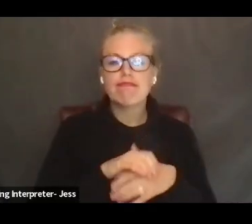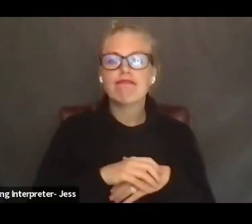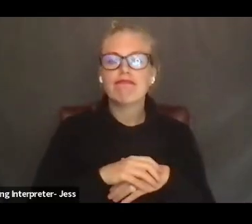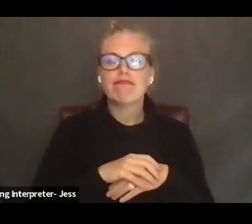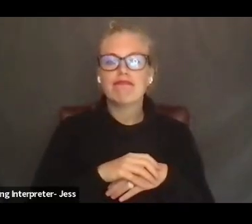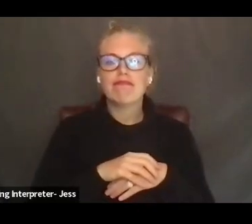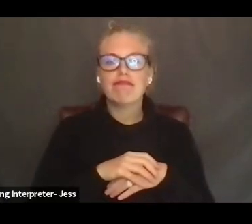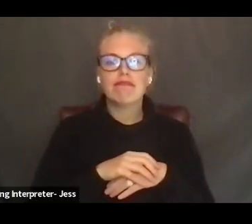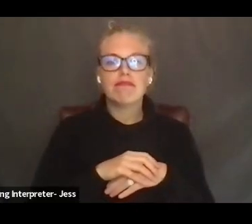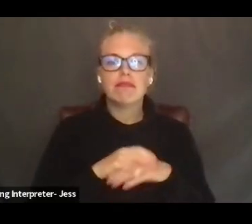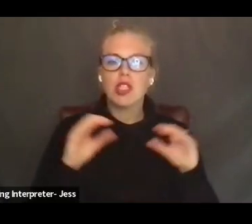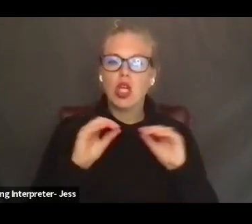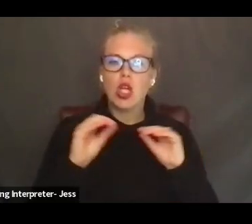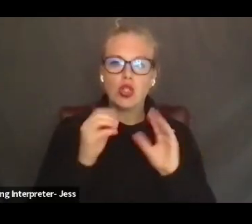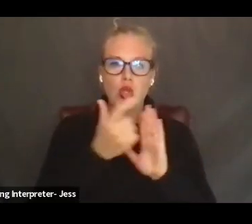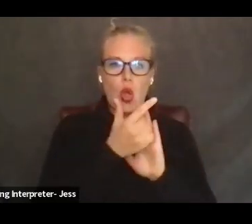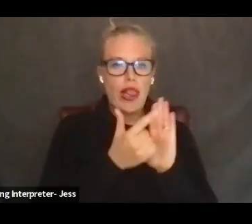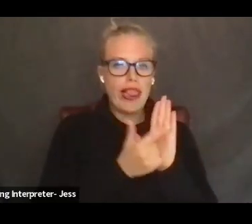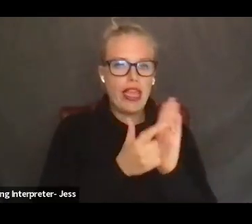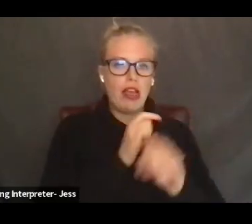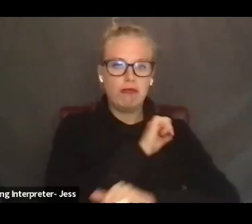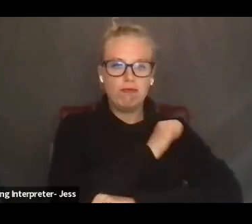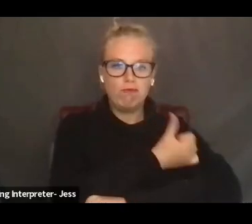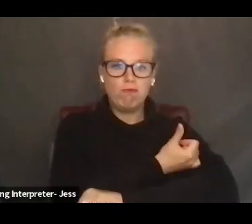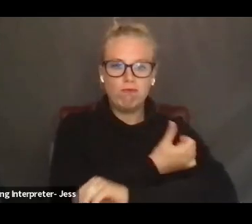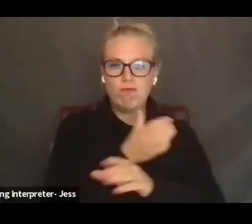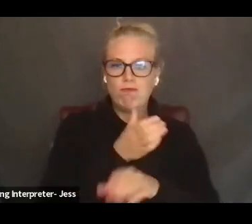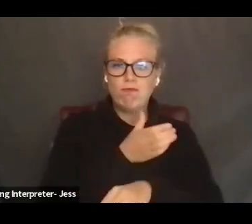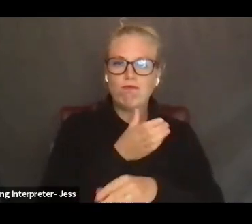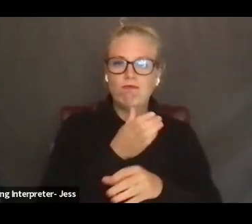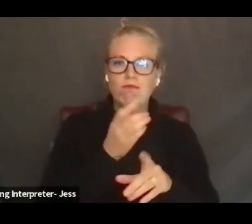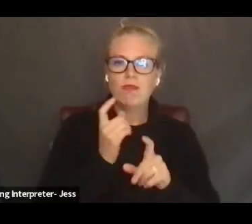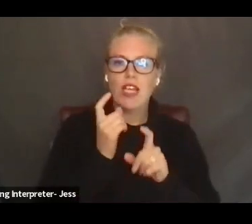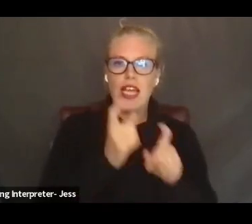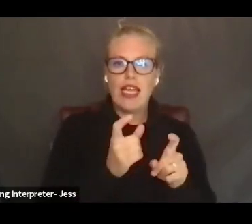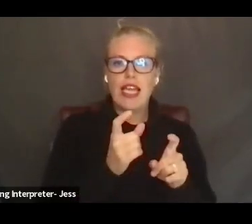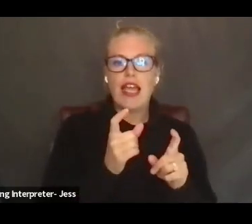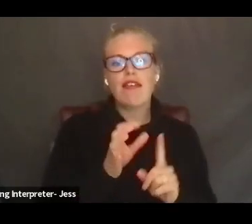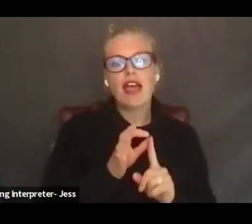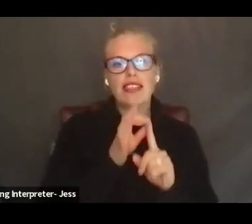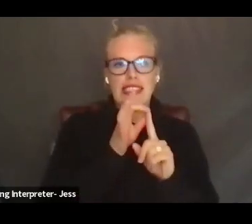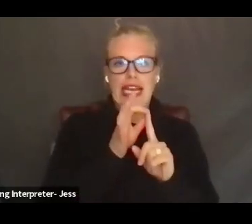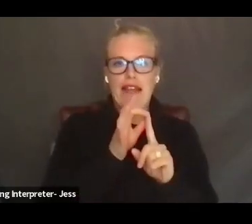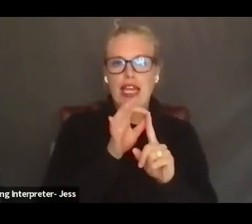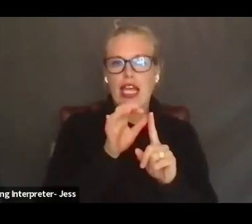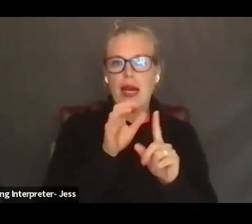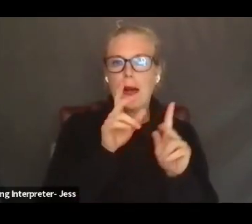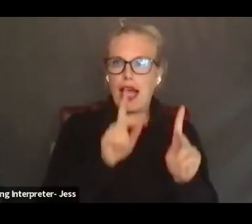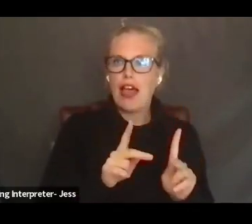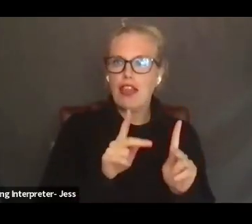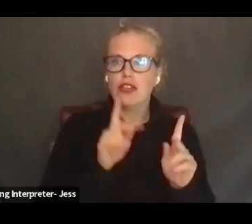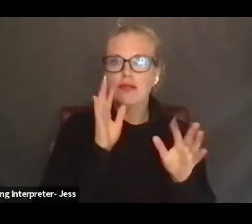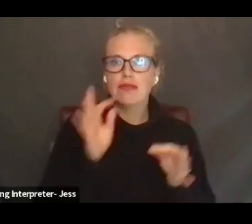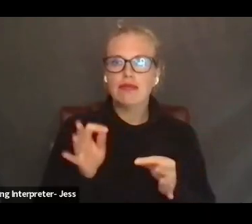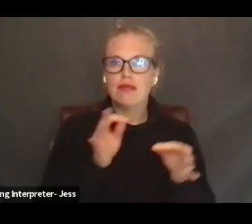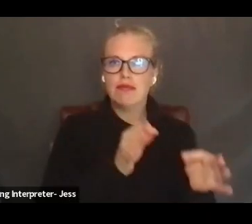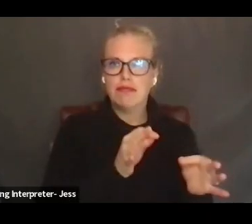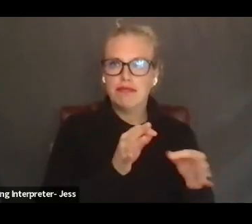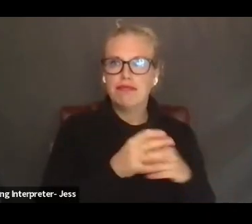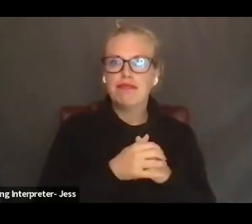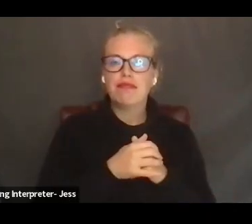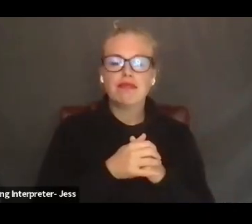Technically, there's no legal authority to give your significant other any decision-making